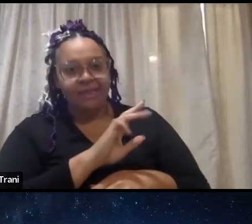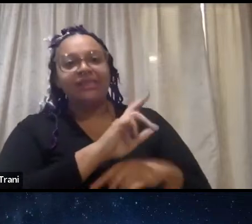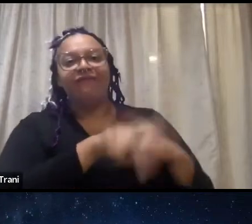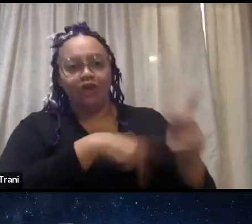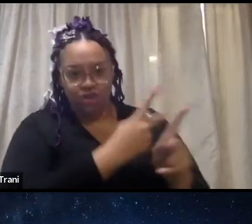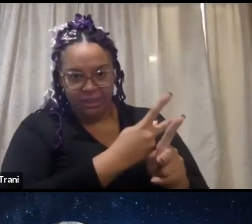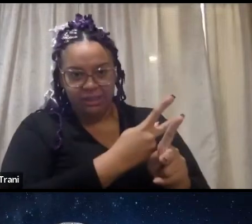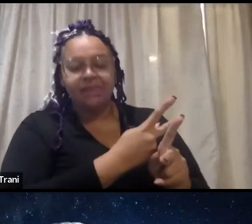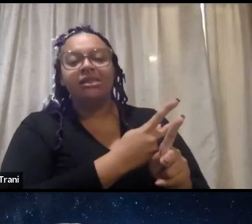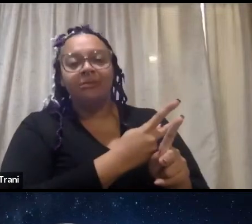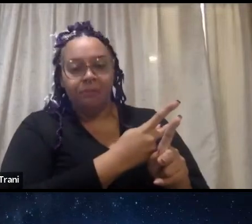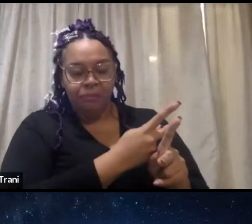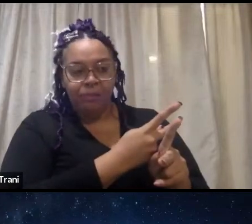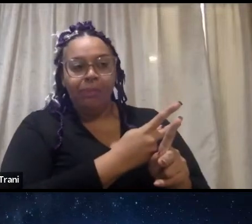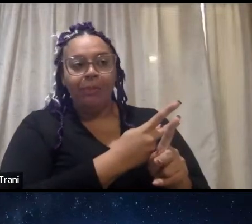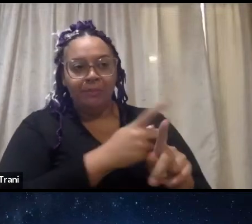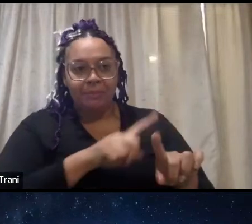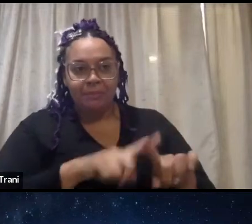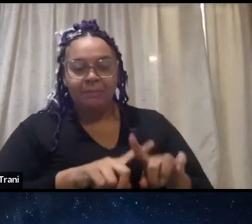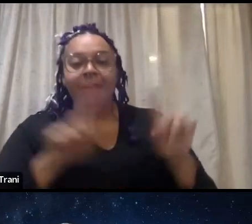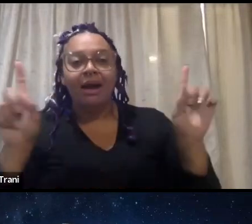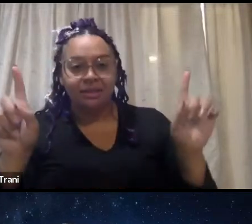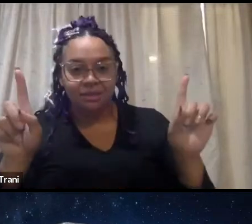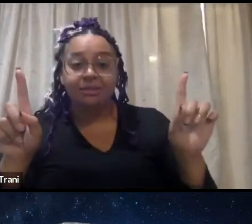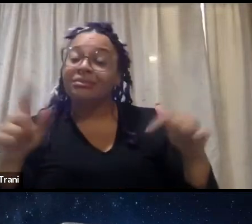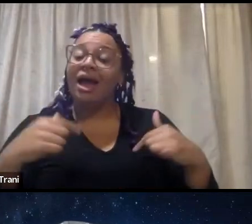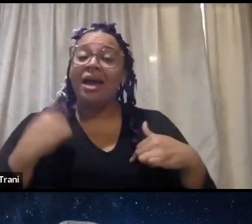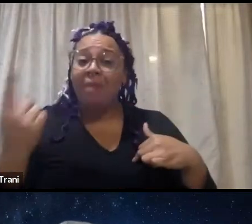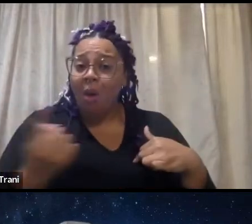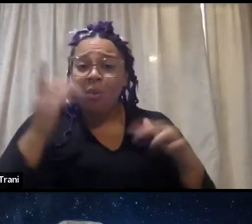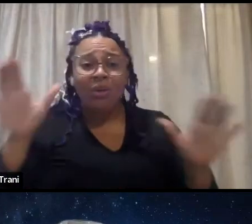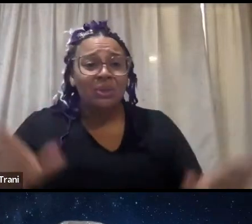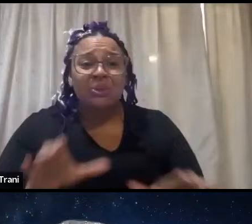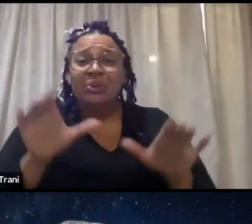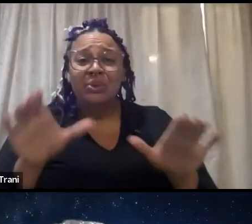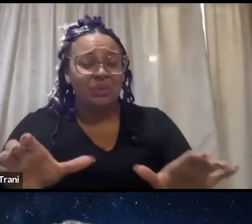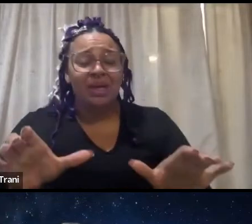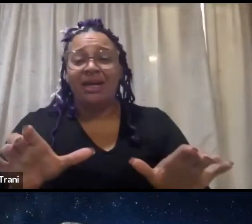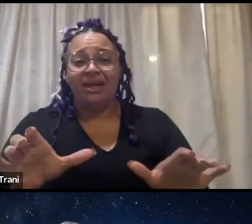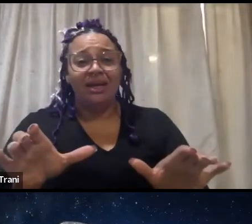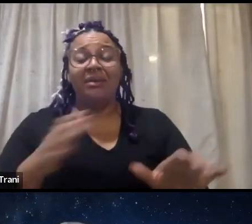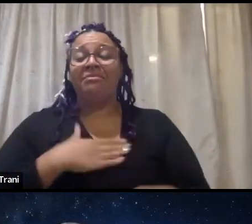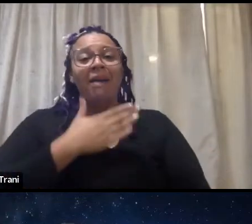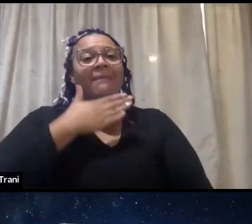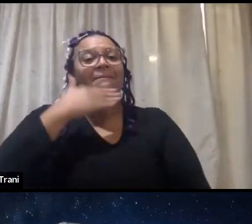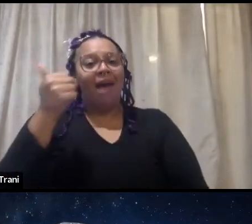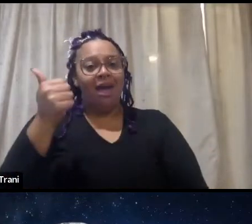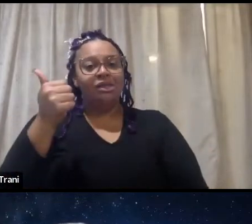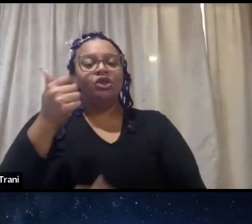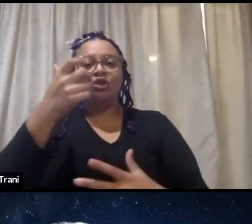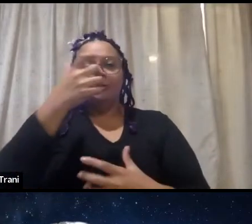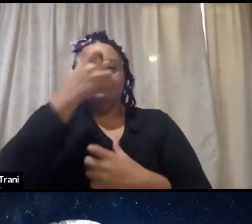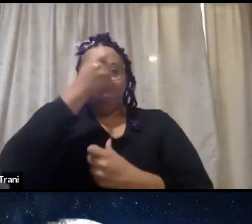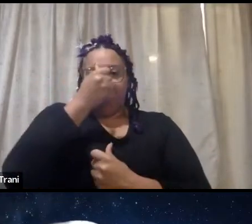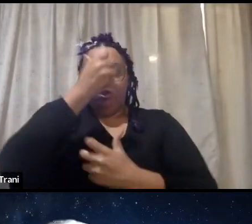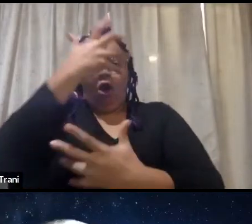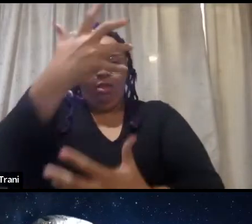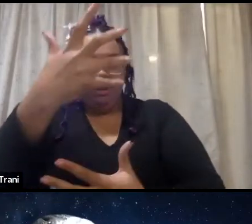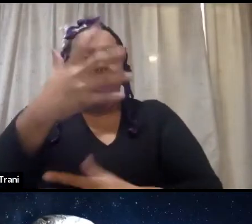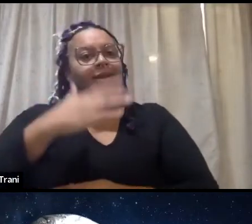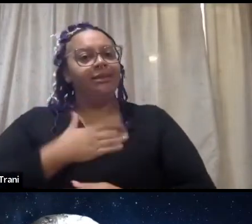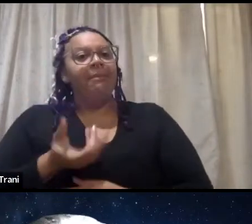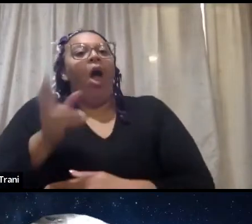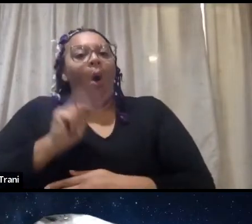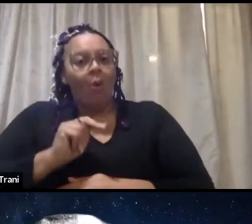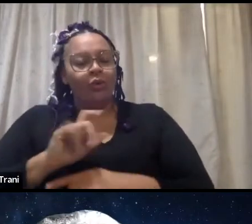know, but I am always doing my best to decolonize my own practices.